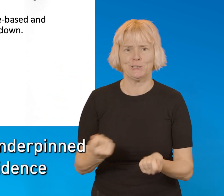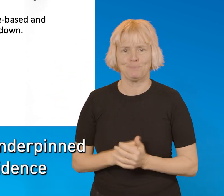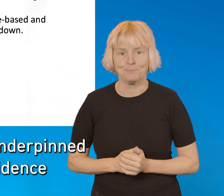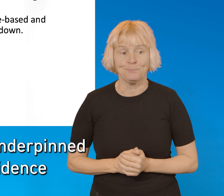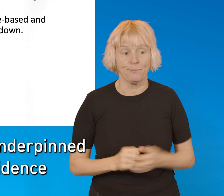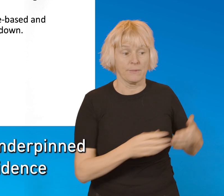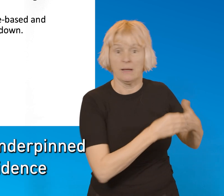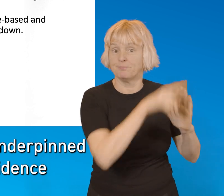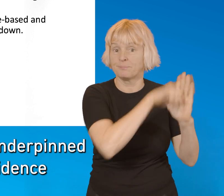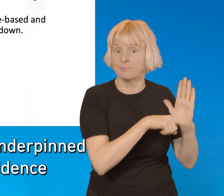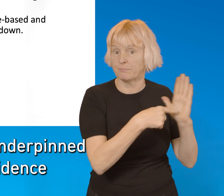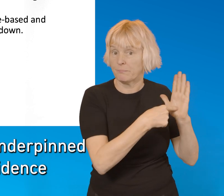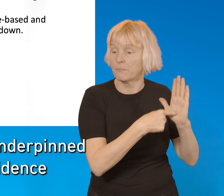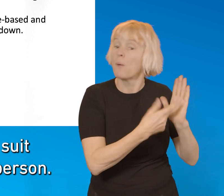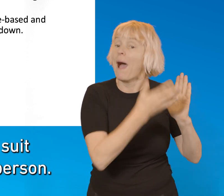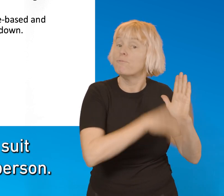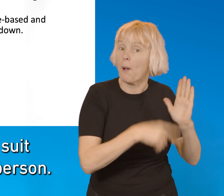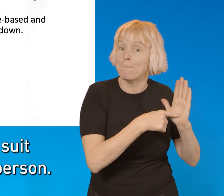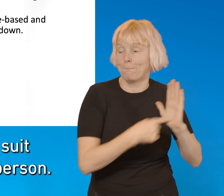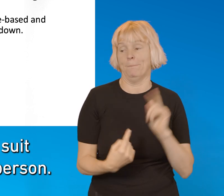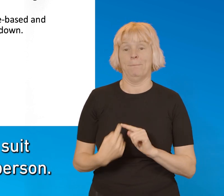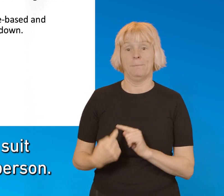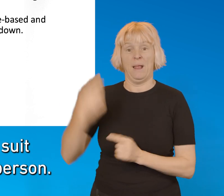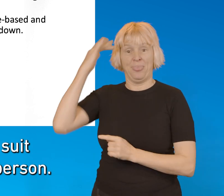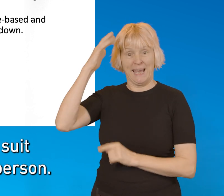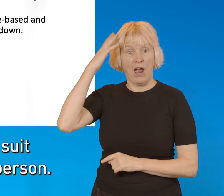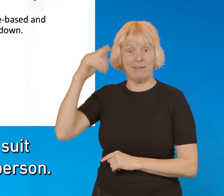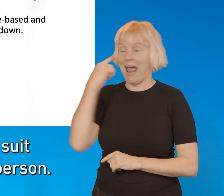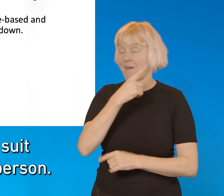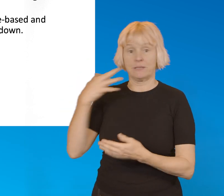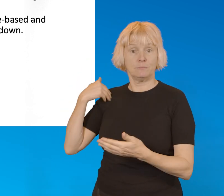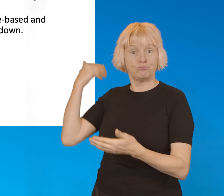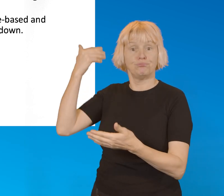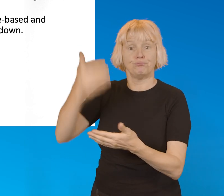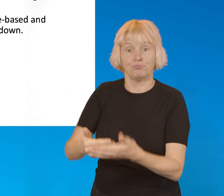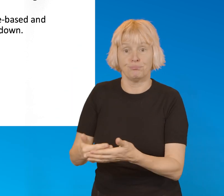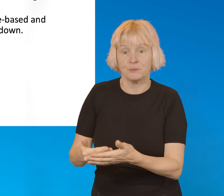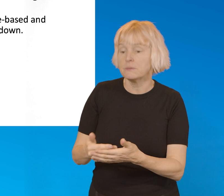They should also be underpinned by theory and evidence and ultimately suit the needs of the person.